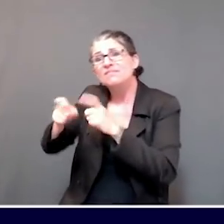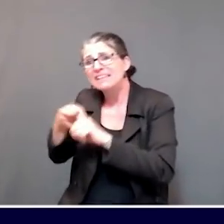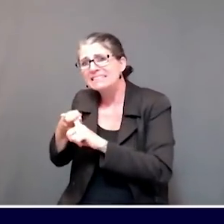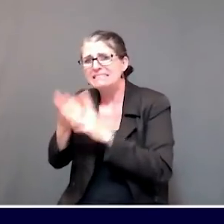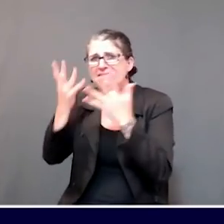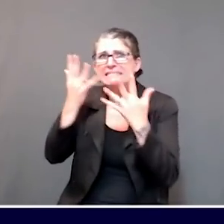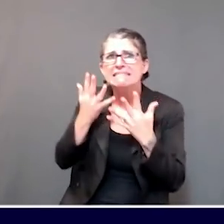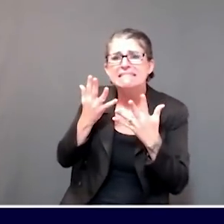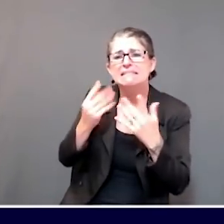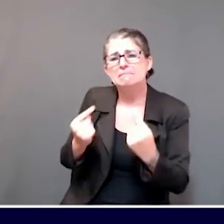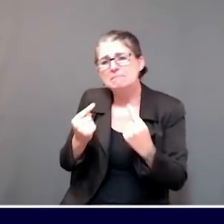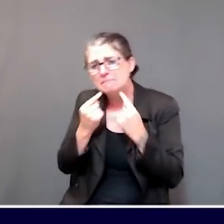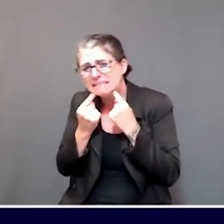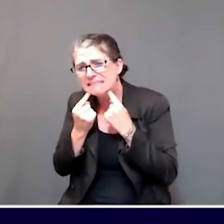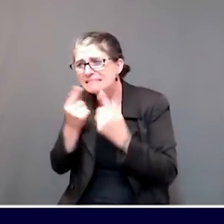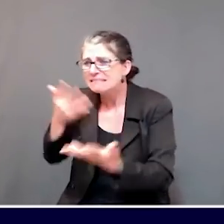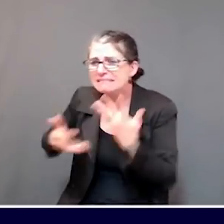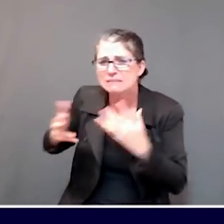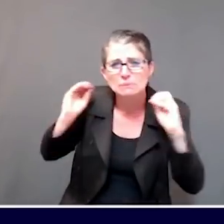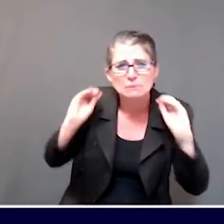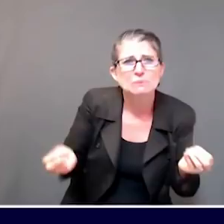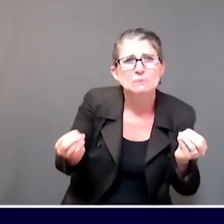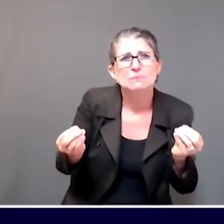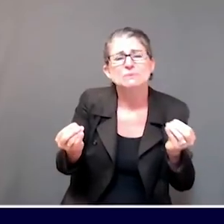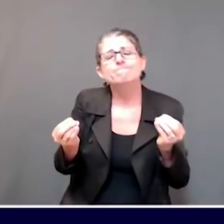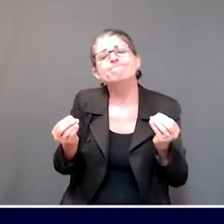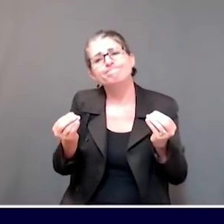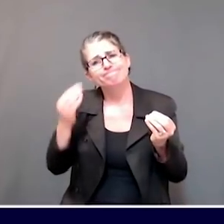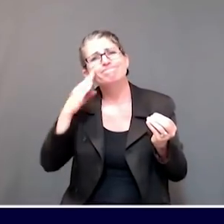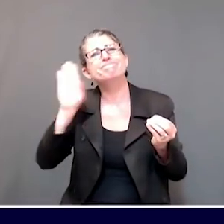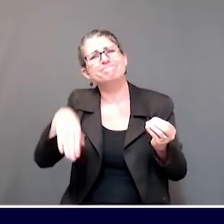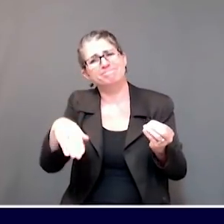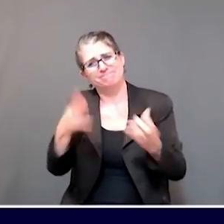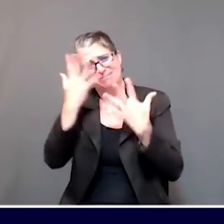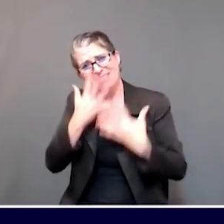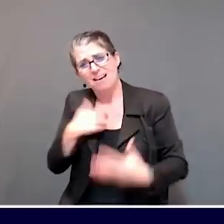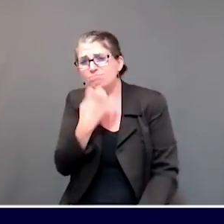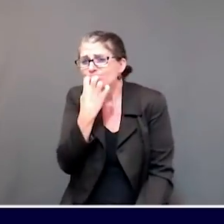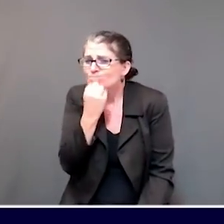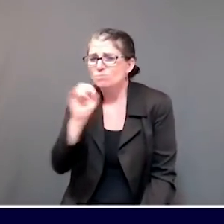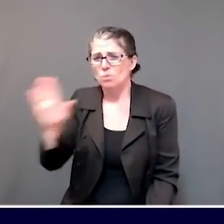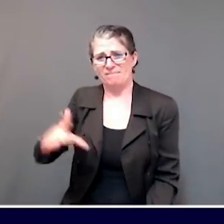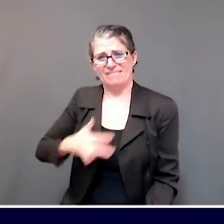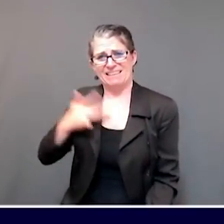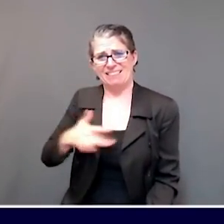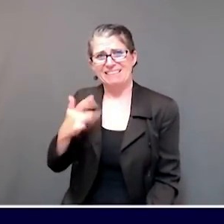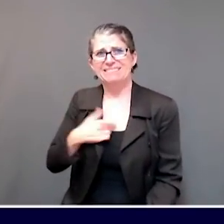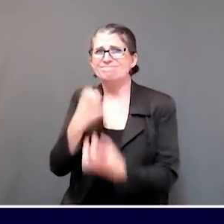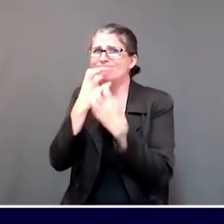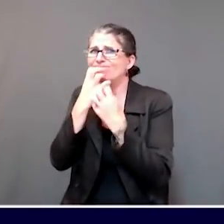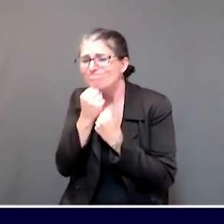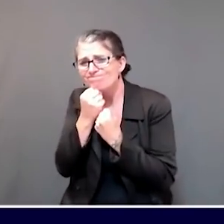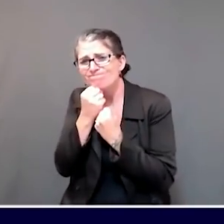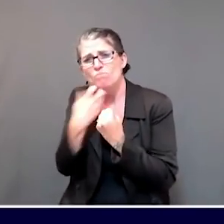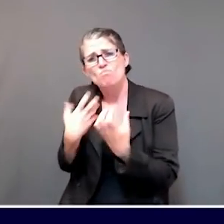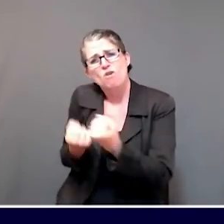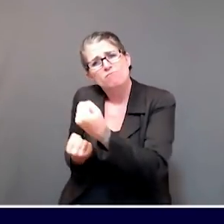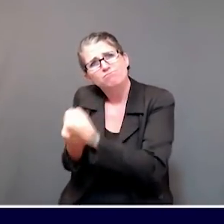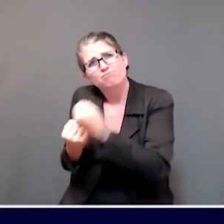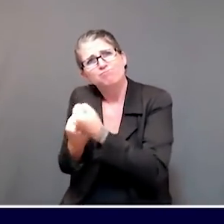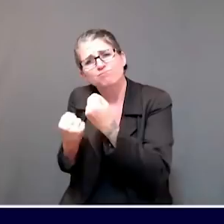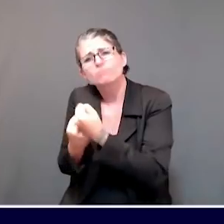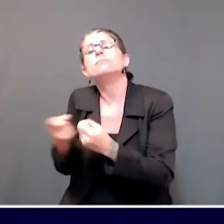we all care about you. I care about you. I love you, and things will get better. So let's stay